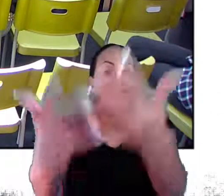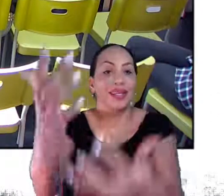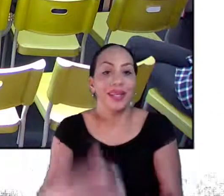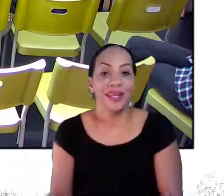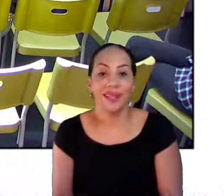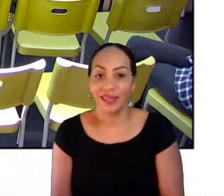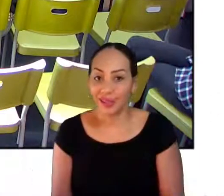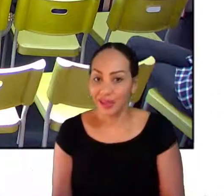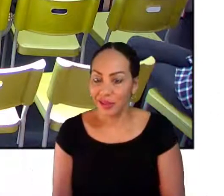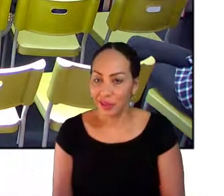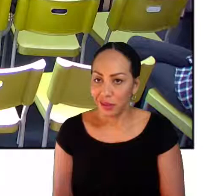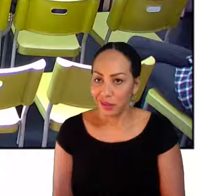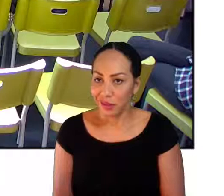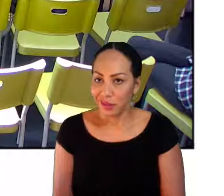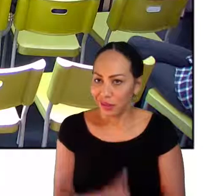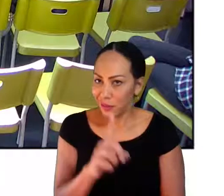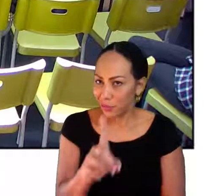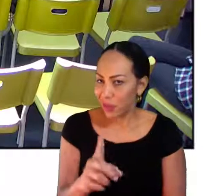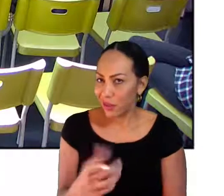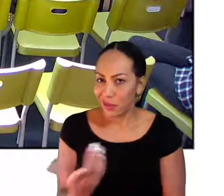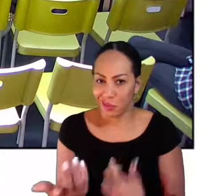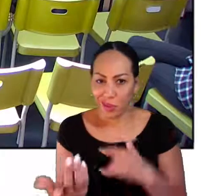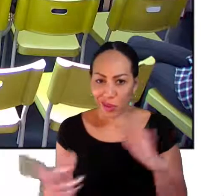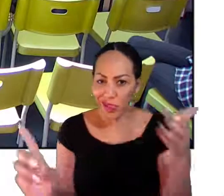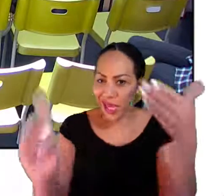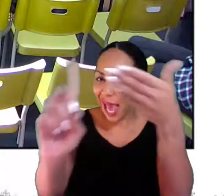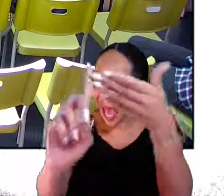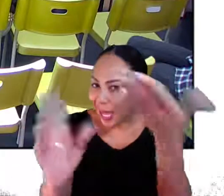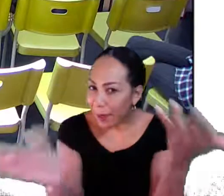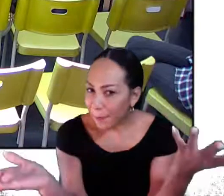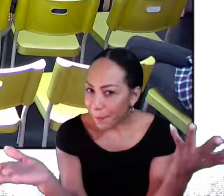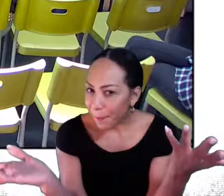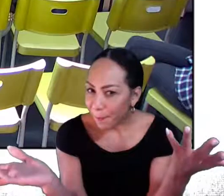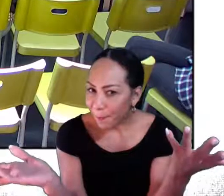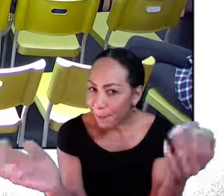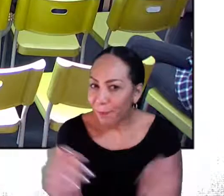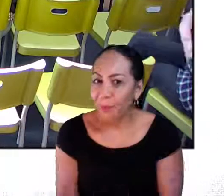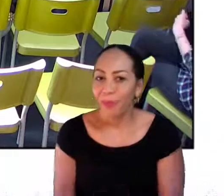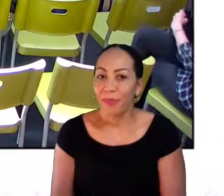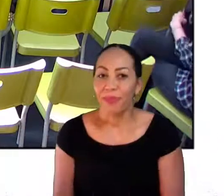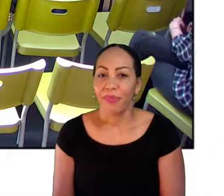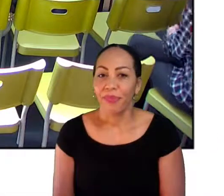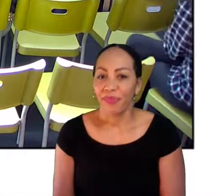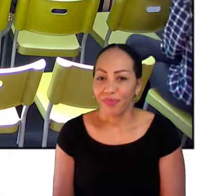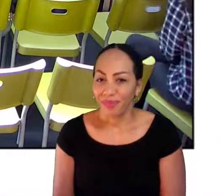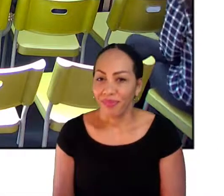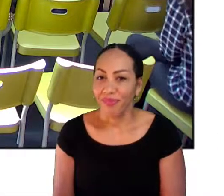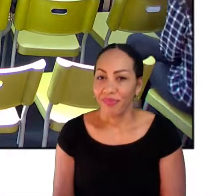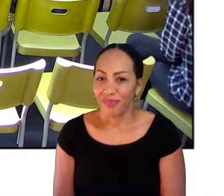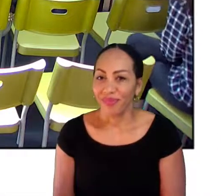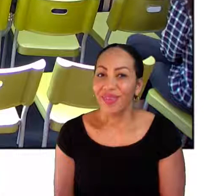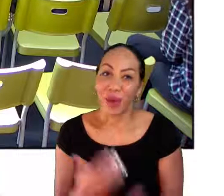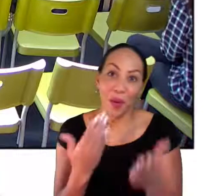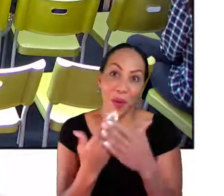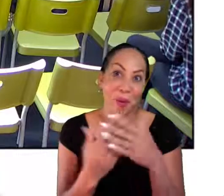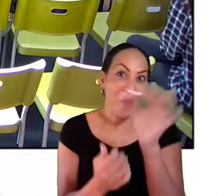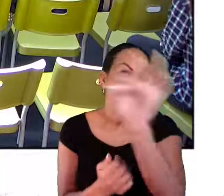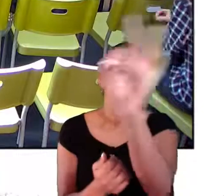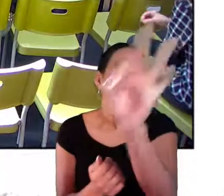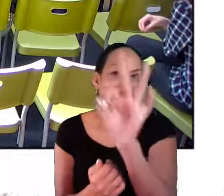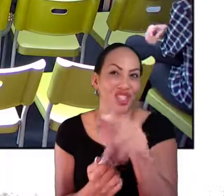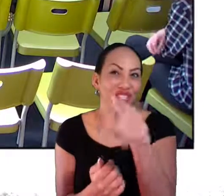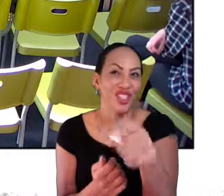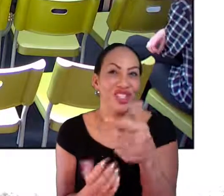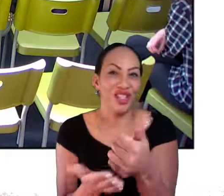what are the intentions that you're trying to serve as part of that. I guess it's a bunch of questions that I ask back to those. I don't know if that answers